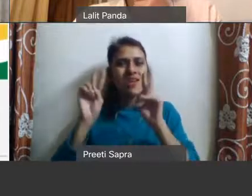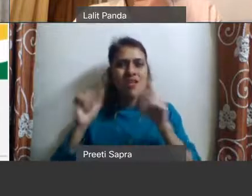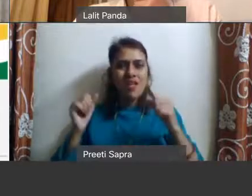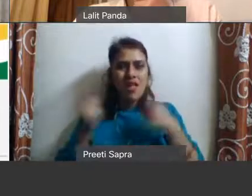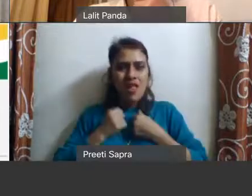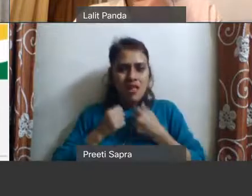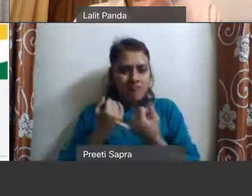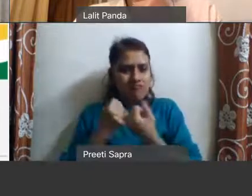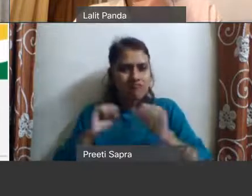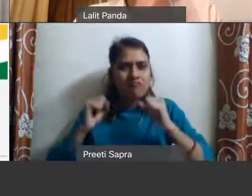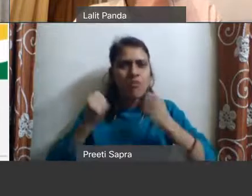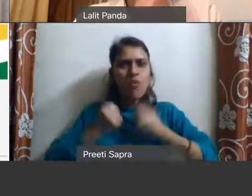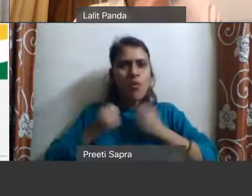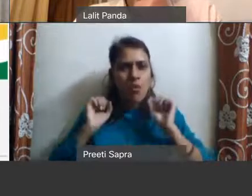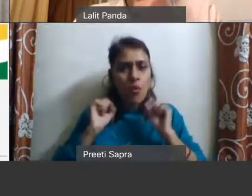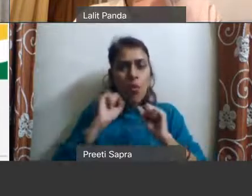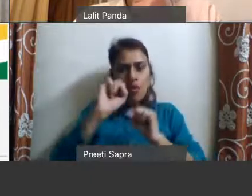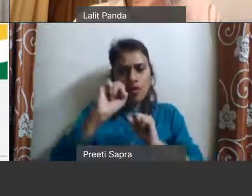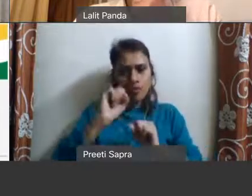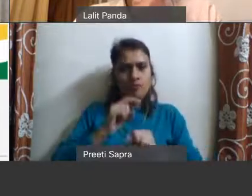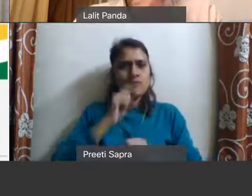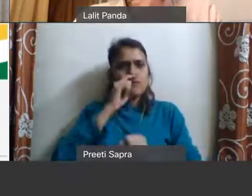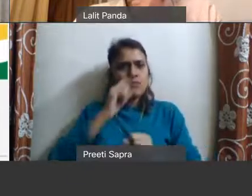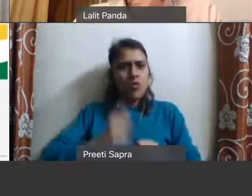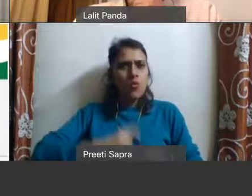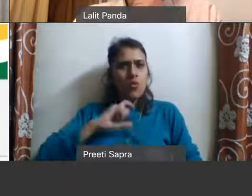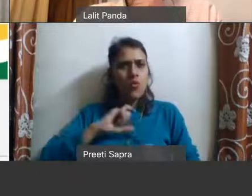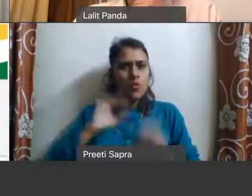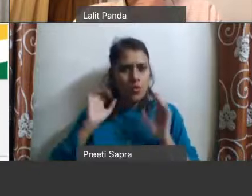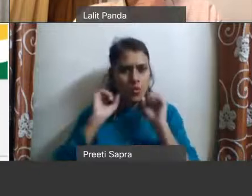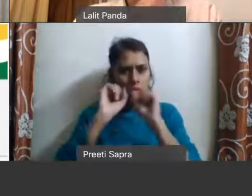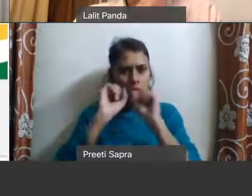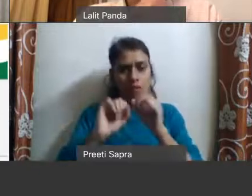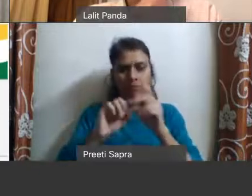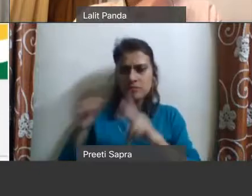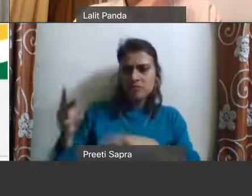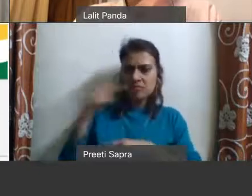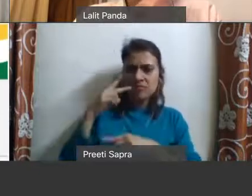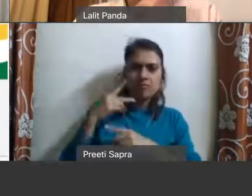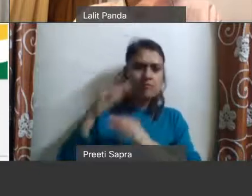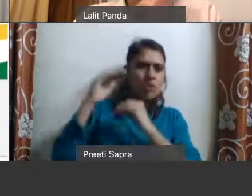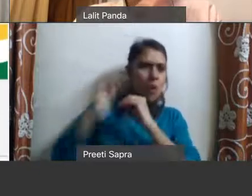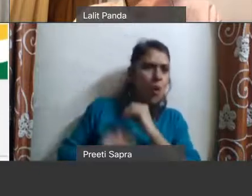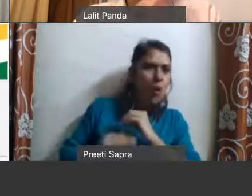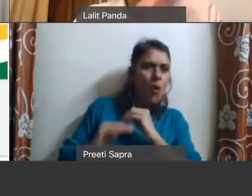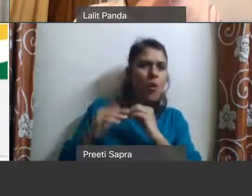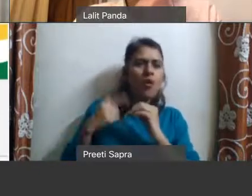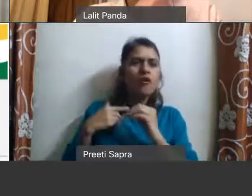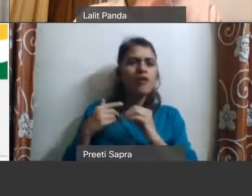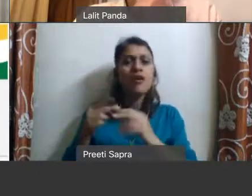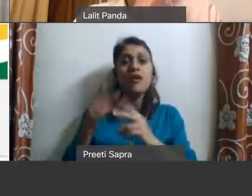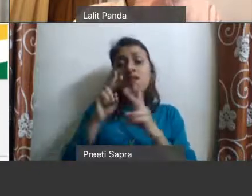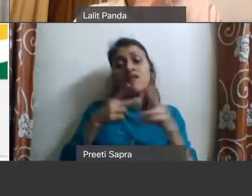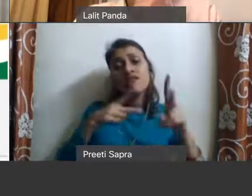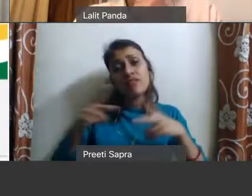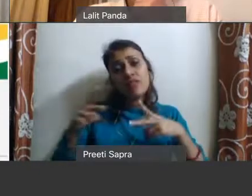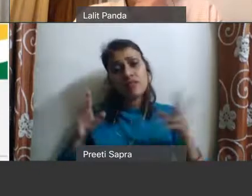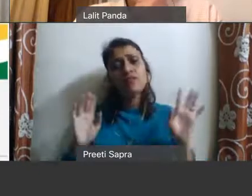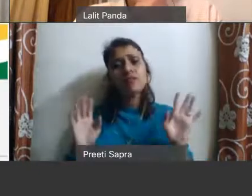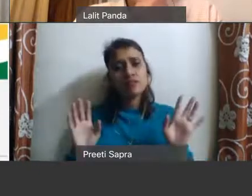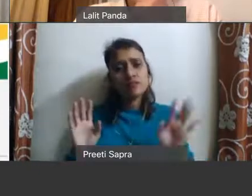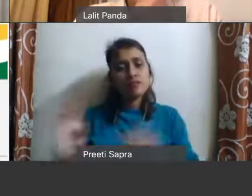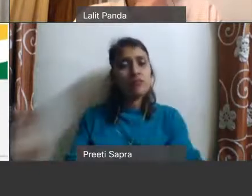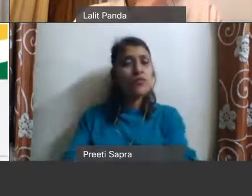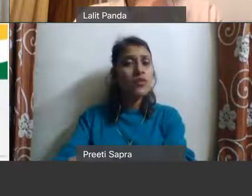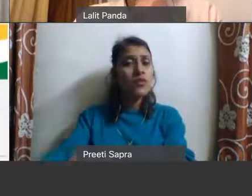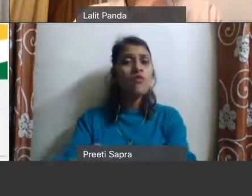of dignity, by treating certain groups as being inferior to the others. And one of the major and important, and for me, very